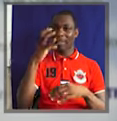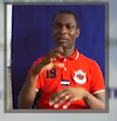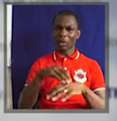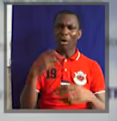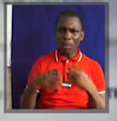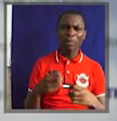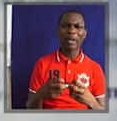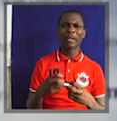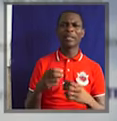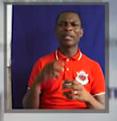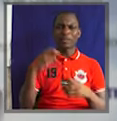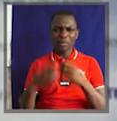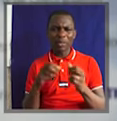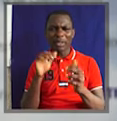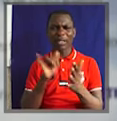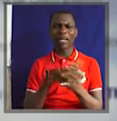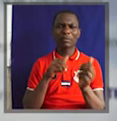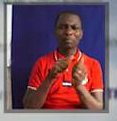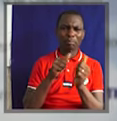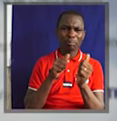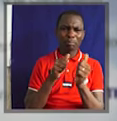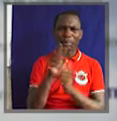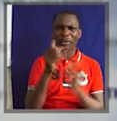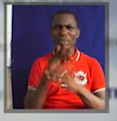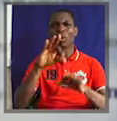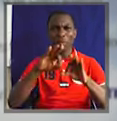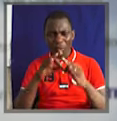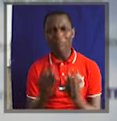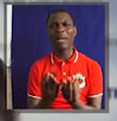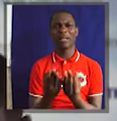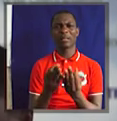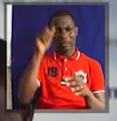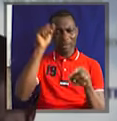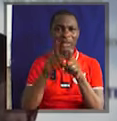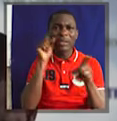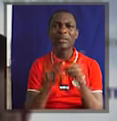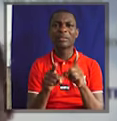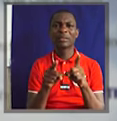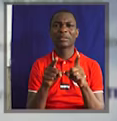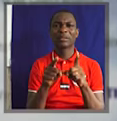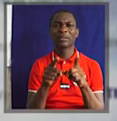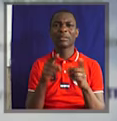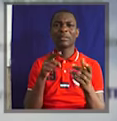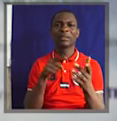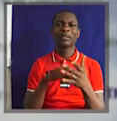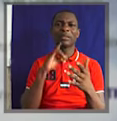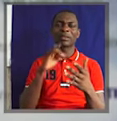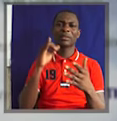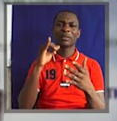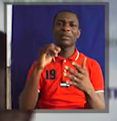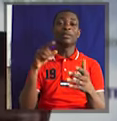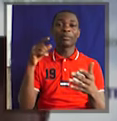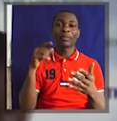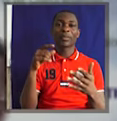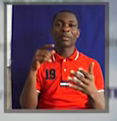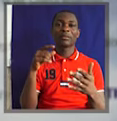problem problem were running through that family no odopopa ah wuti mi na sara ana ene me na bible